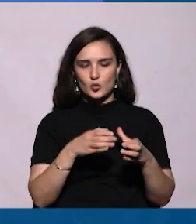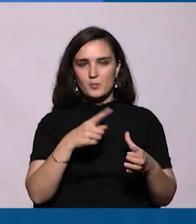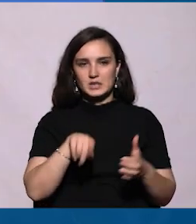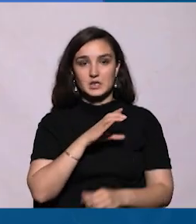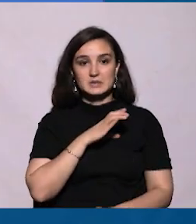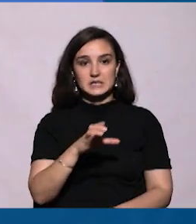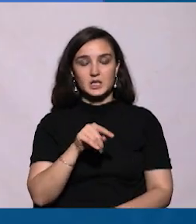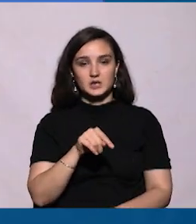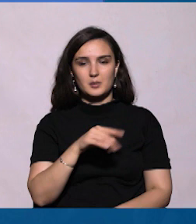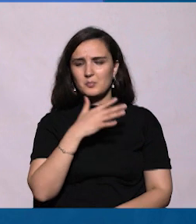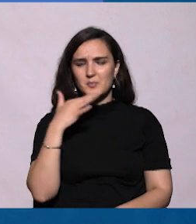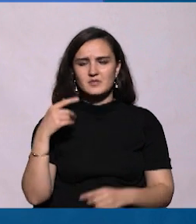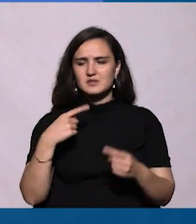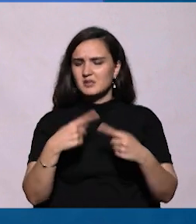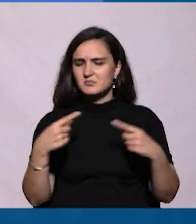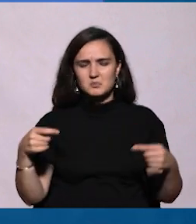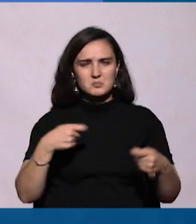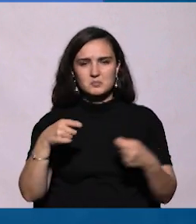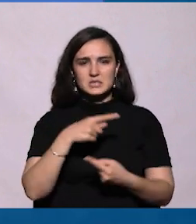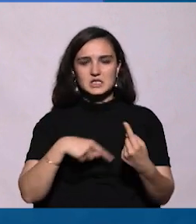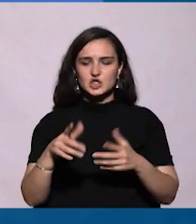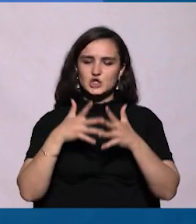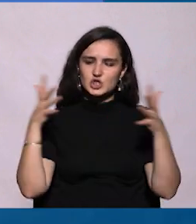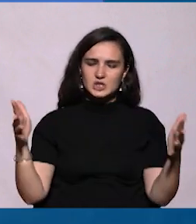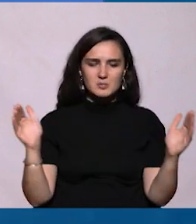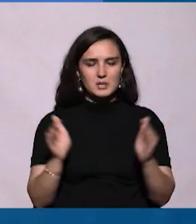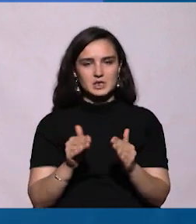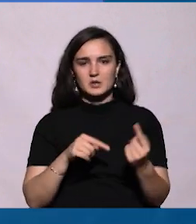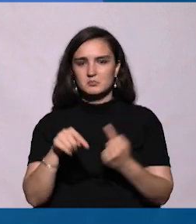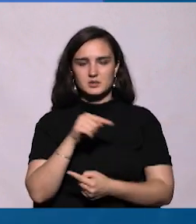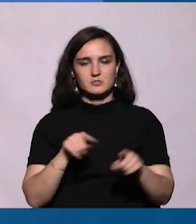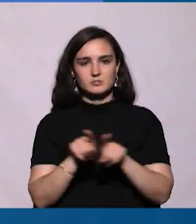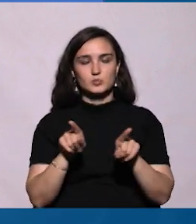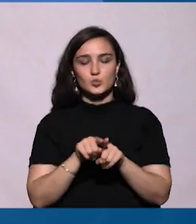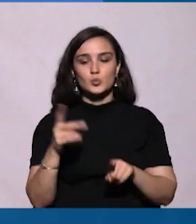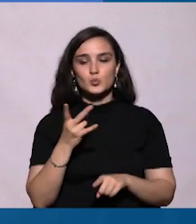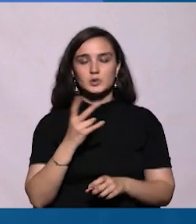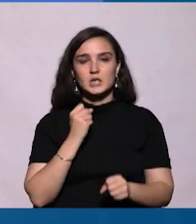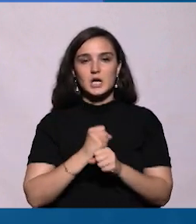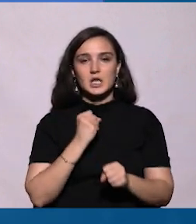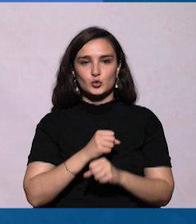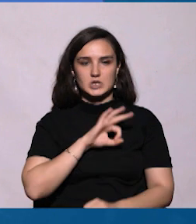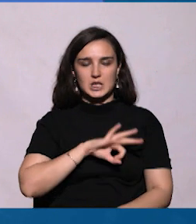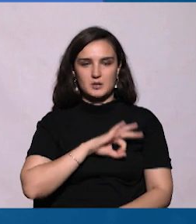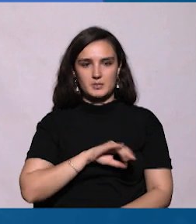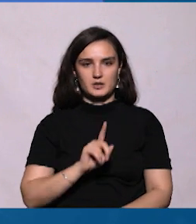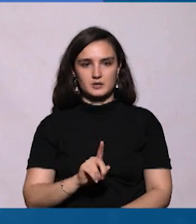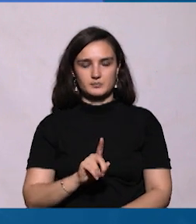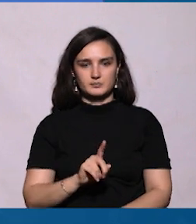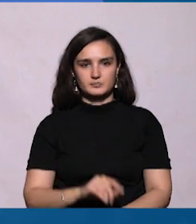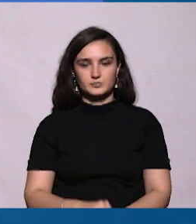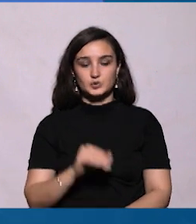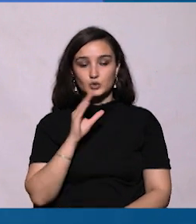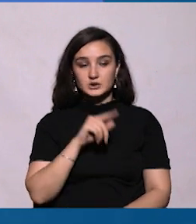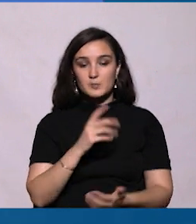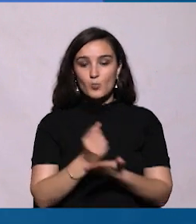rich. Any business, no matter how big or how small, must make profits. When companies